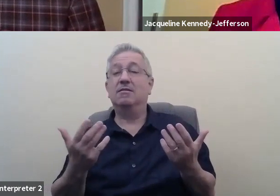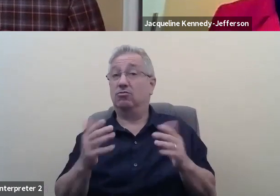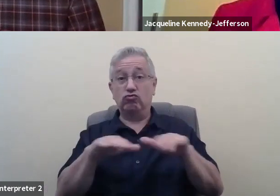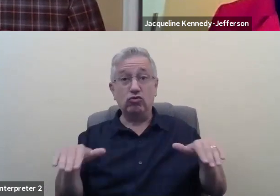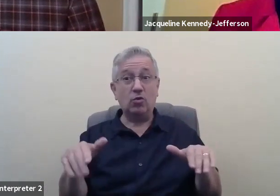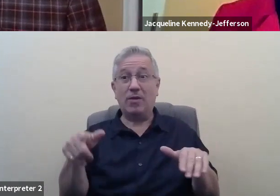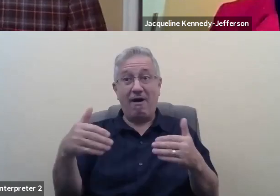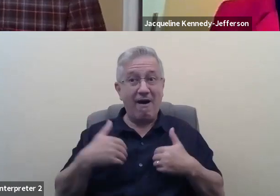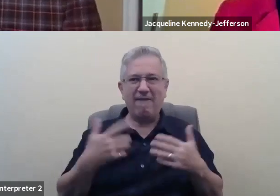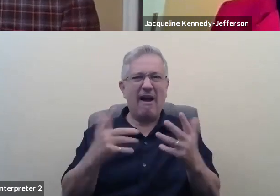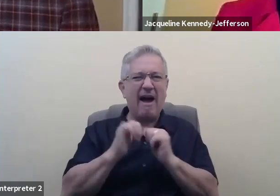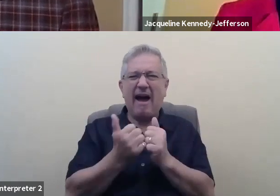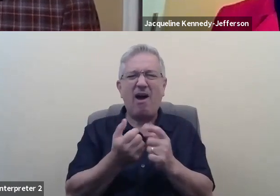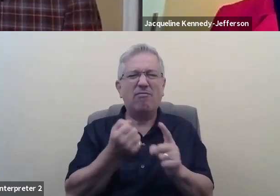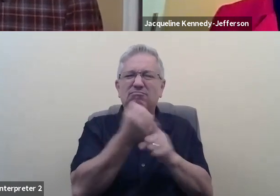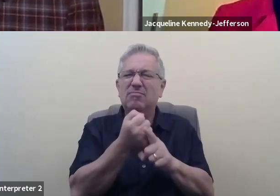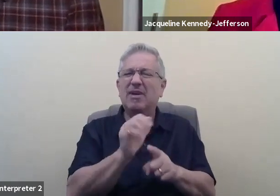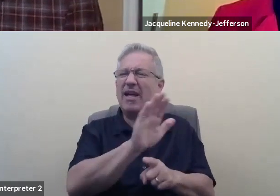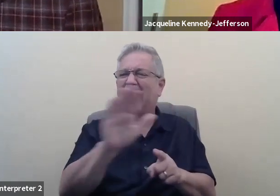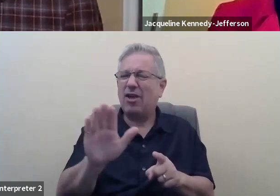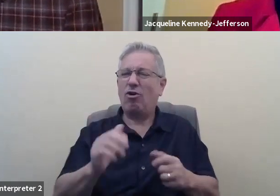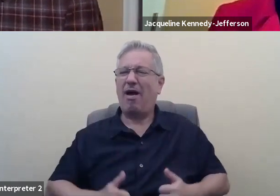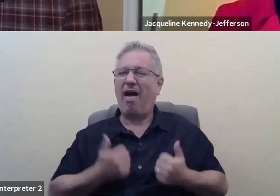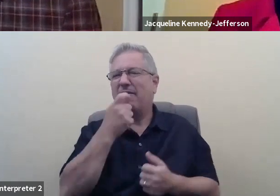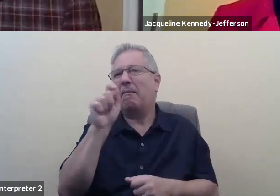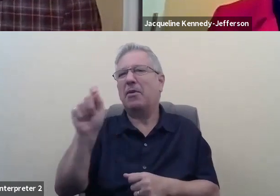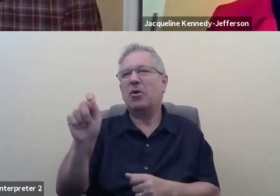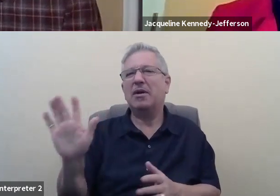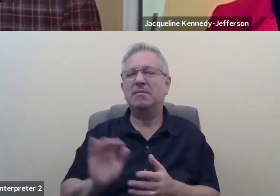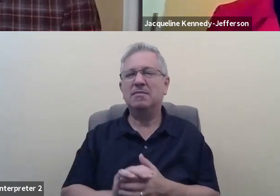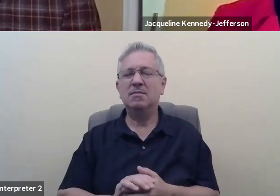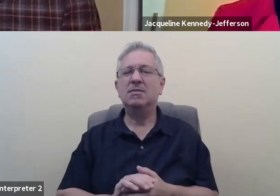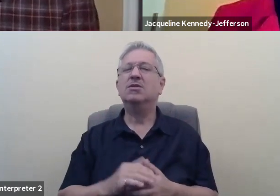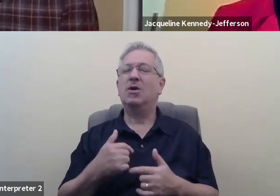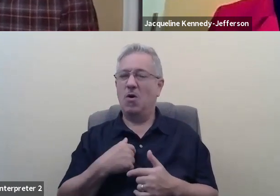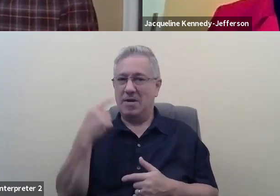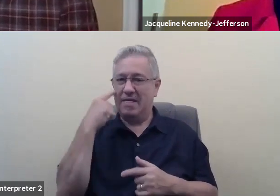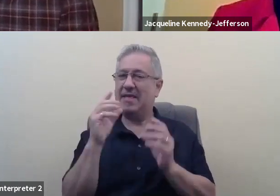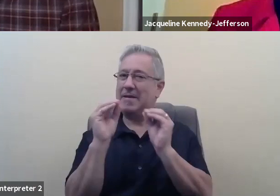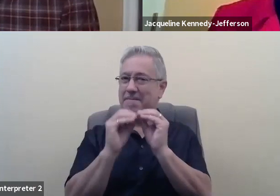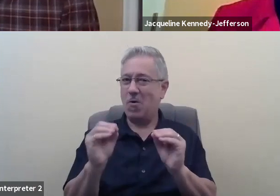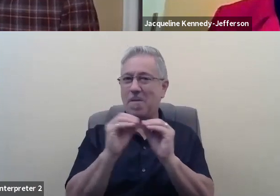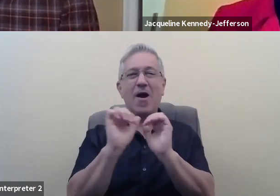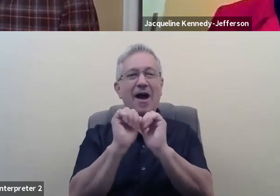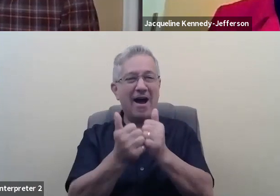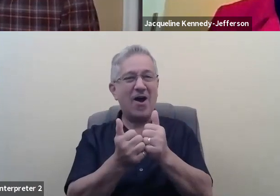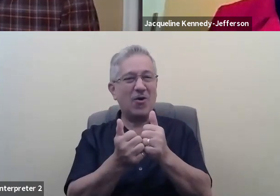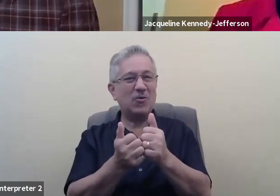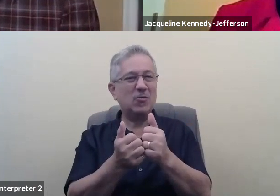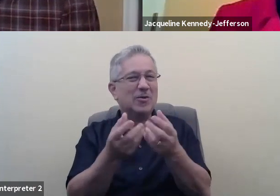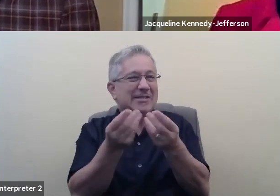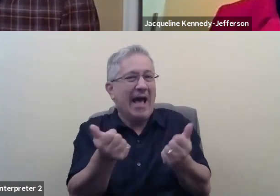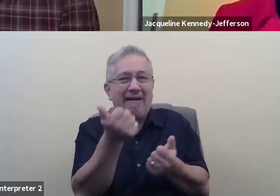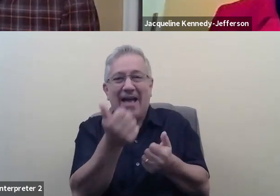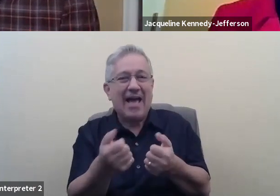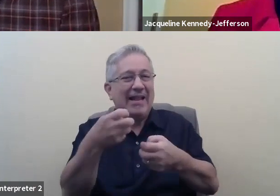little virtual pre-K out the door. He came in from my cell phone, right? So we're juggling that, right, with work. And so, you know, really looking at